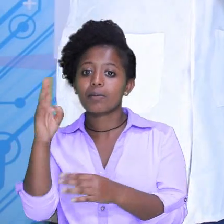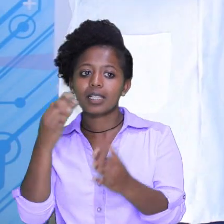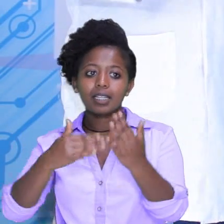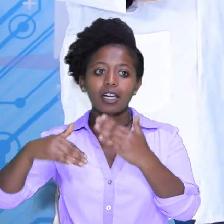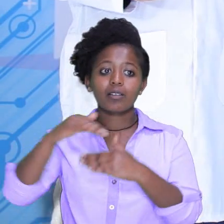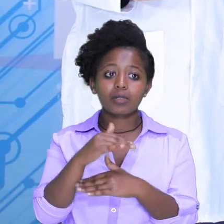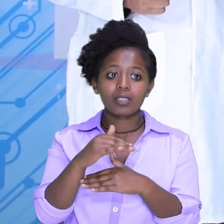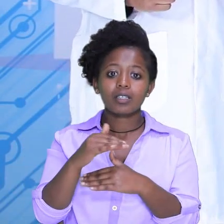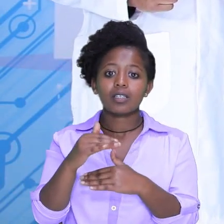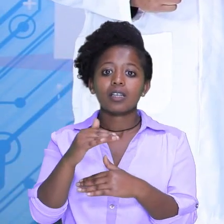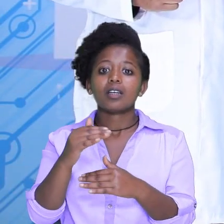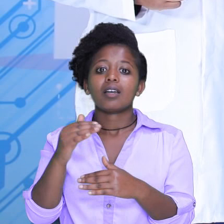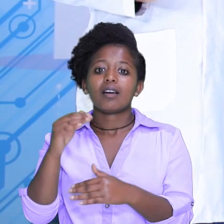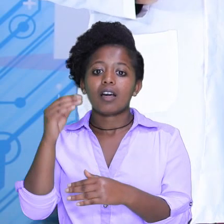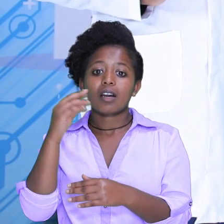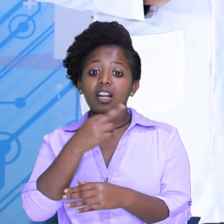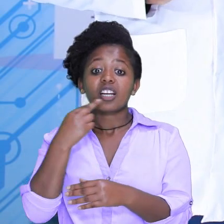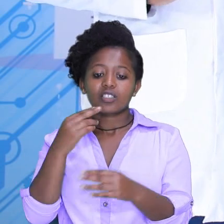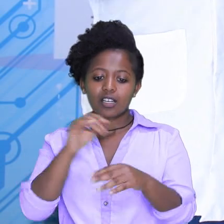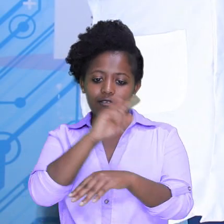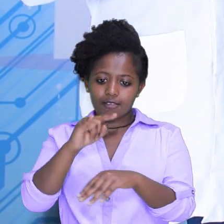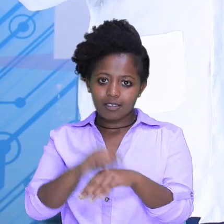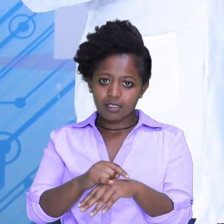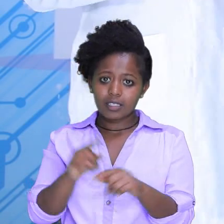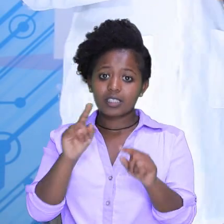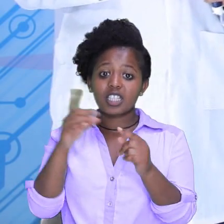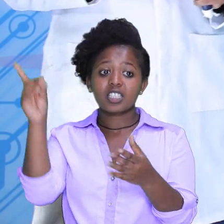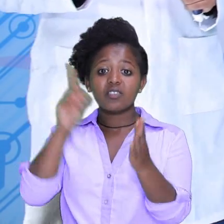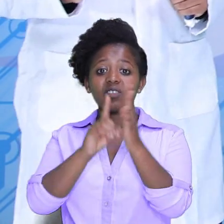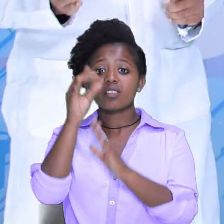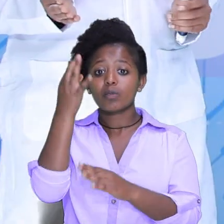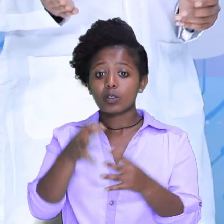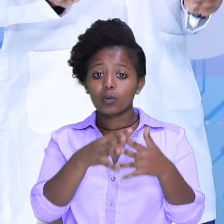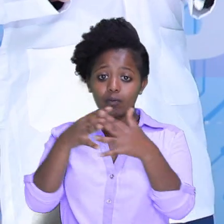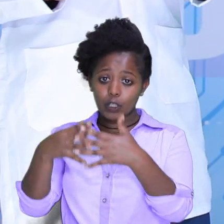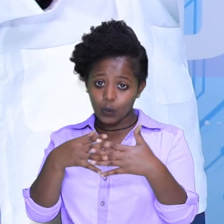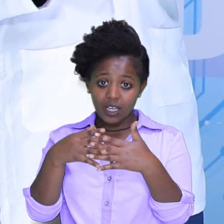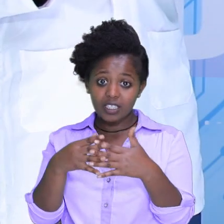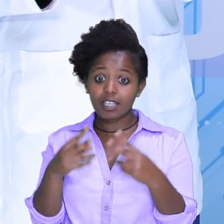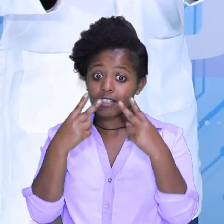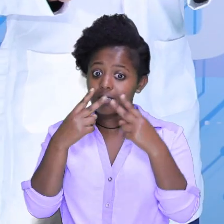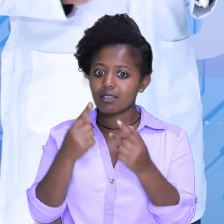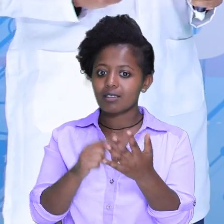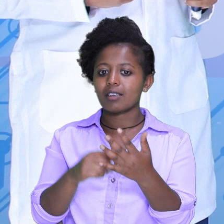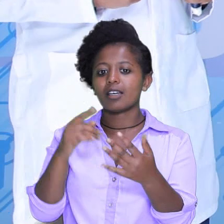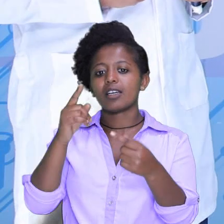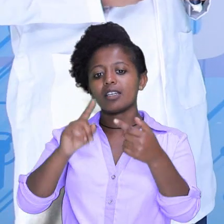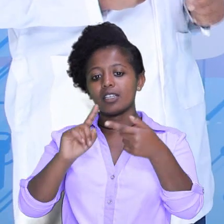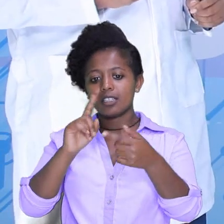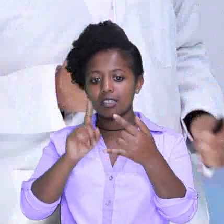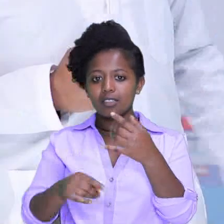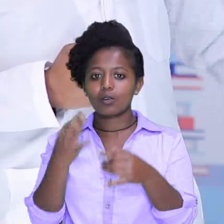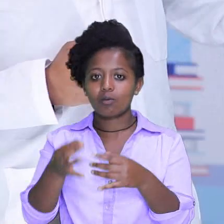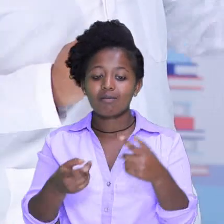times Russian citizens. Those are the development of USA since the end of Second